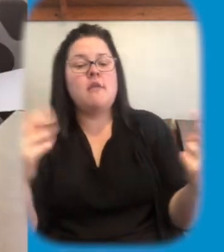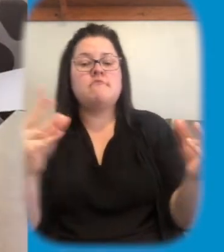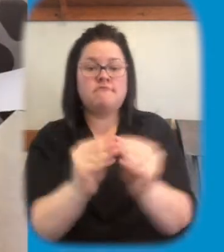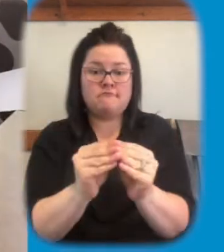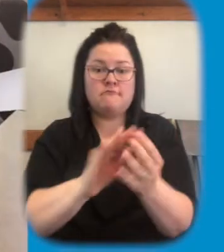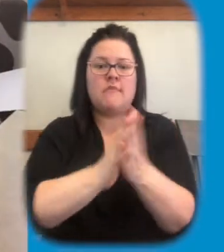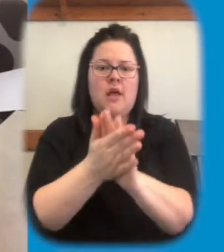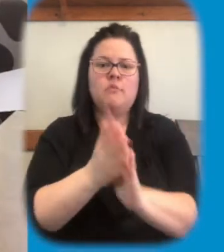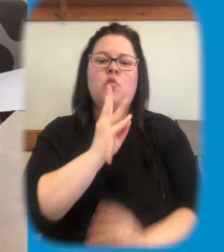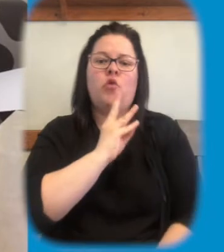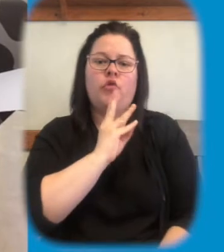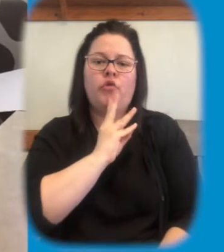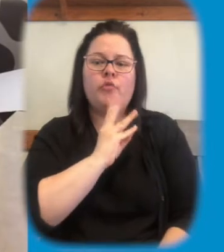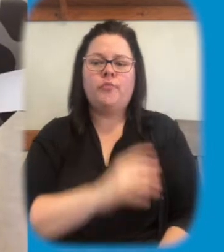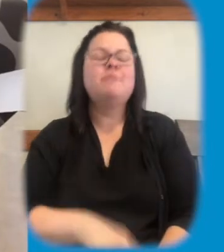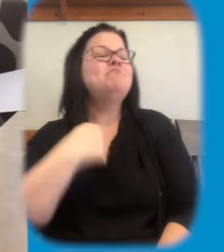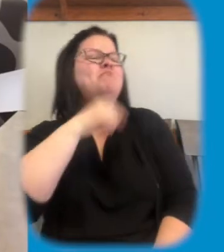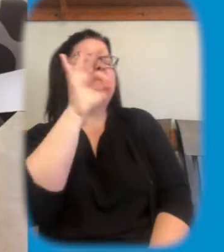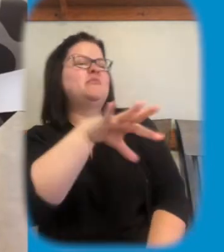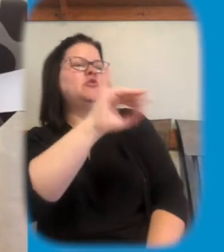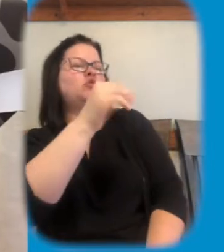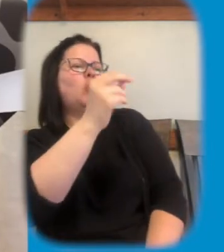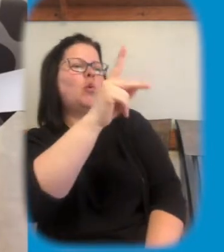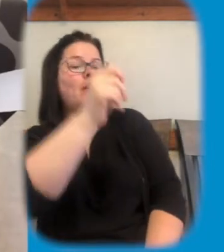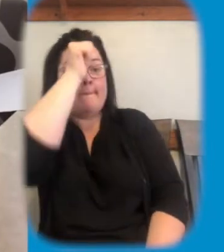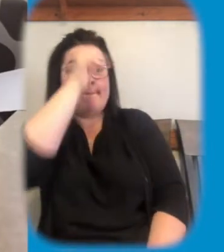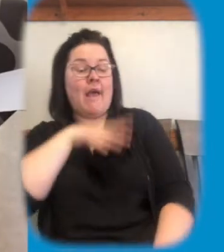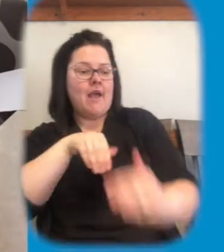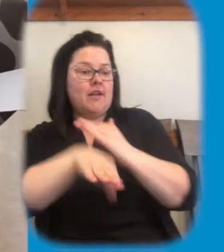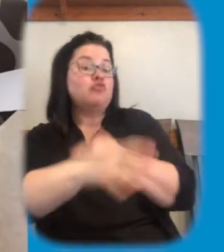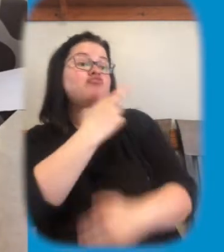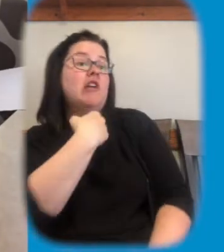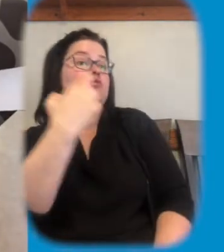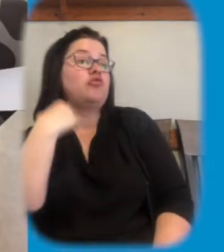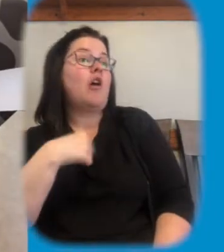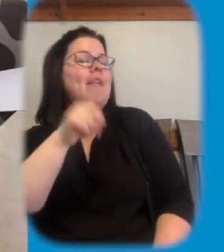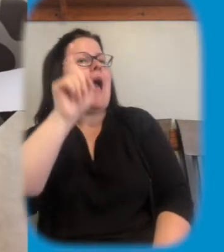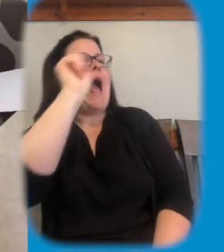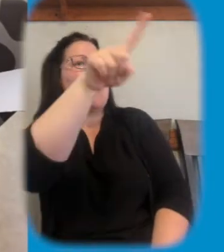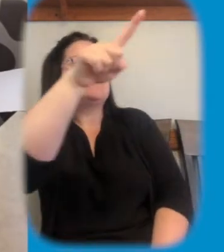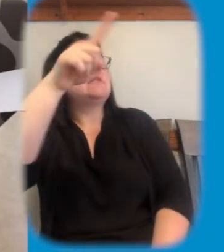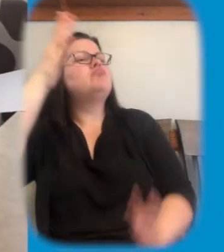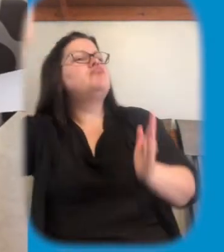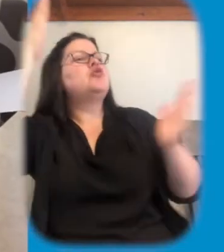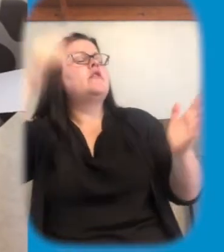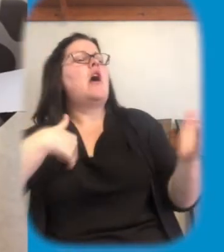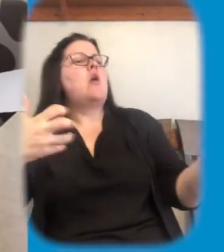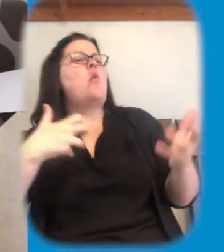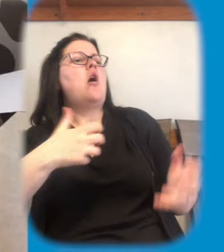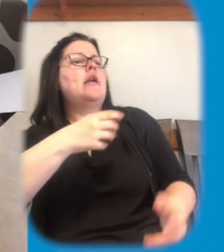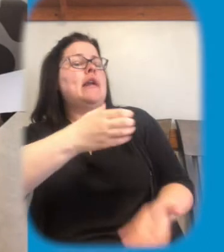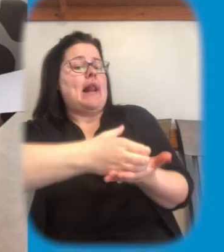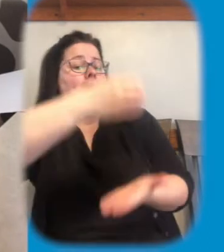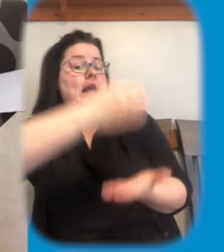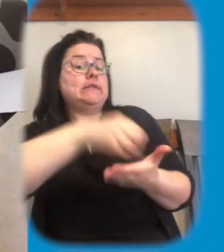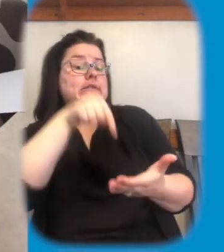you. Huh? A guy walks into a restaurant and he says, "I'd like a glass of